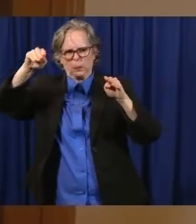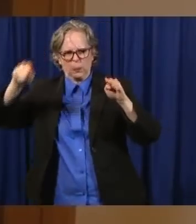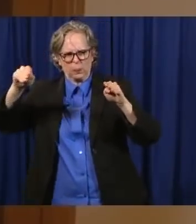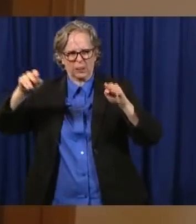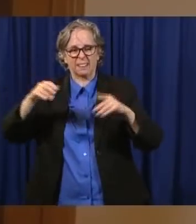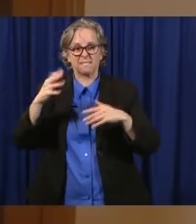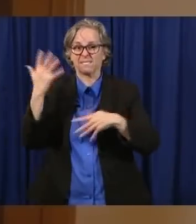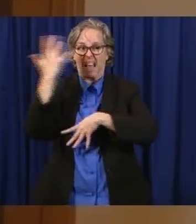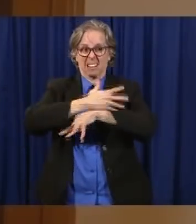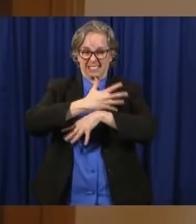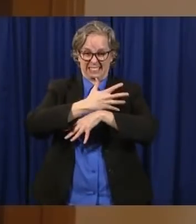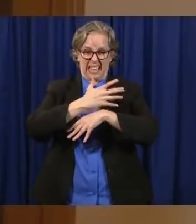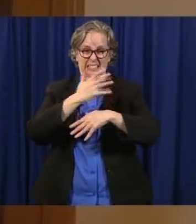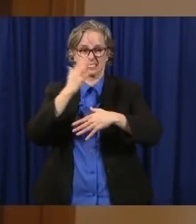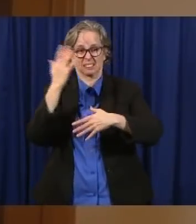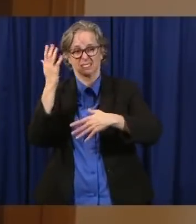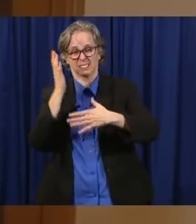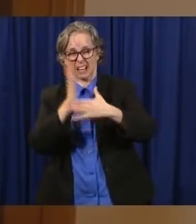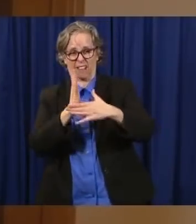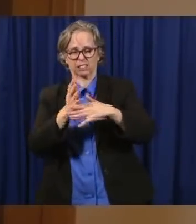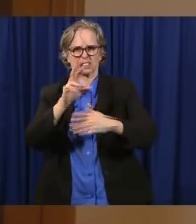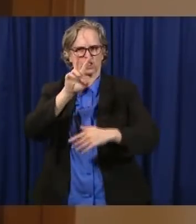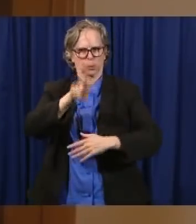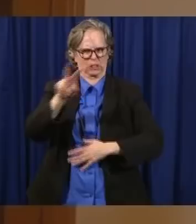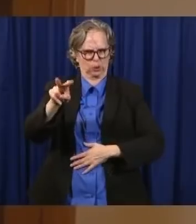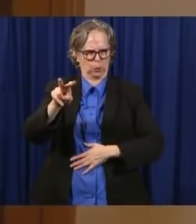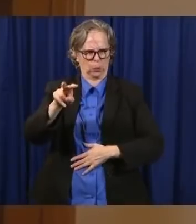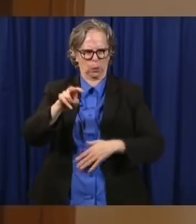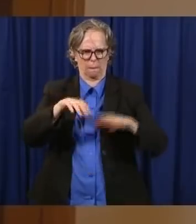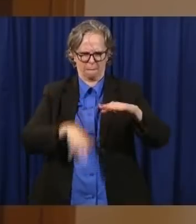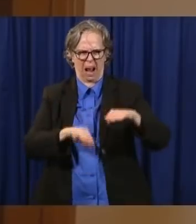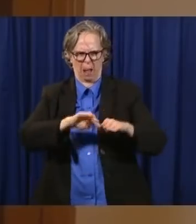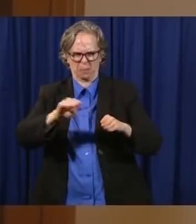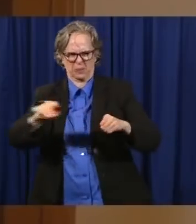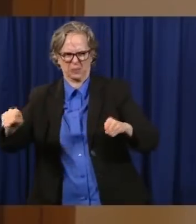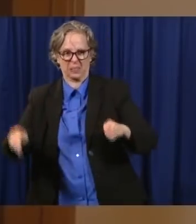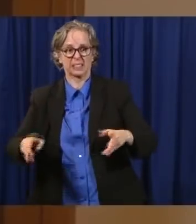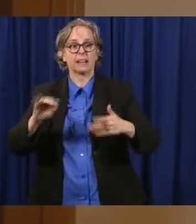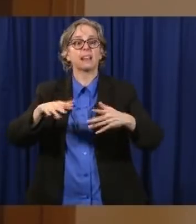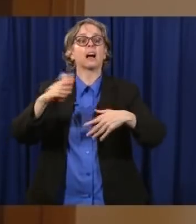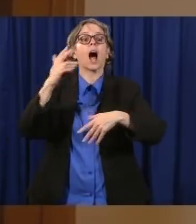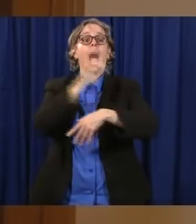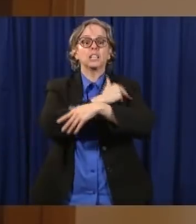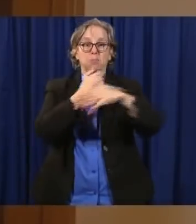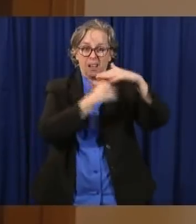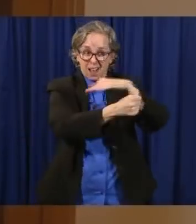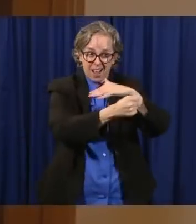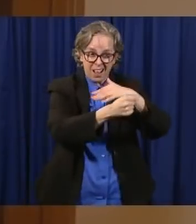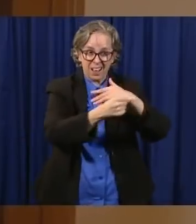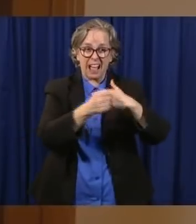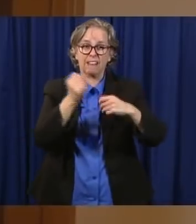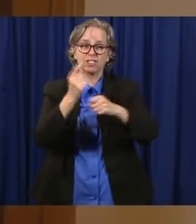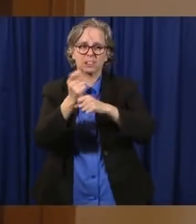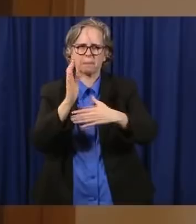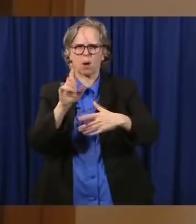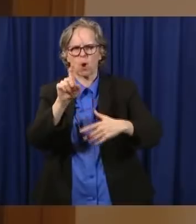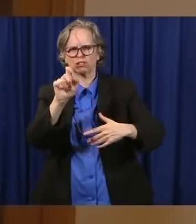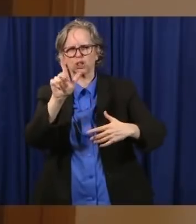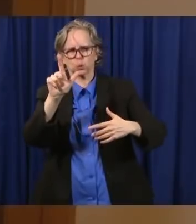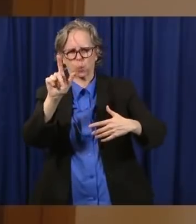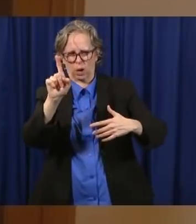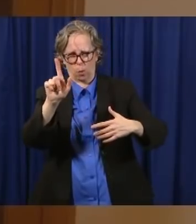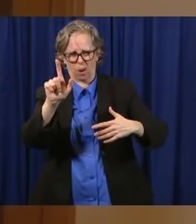last 24 hours. 5-day hospitalization average at 121. The last 24 hours